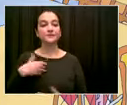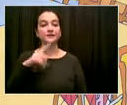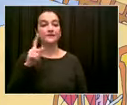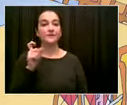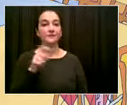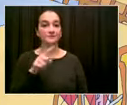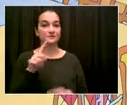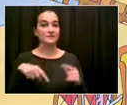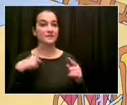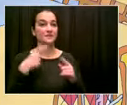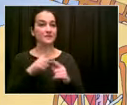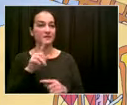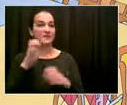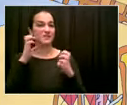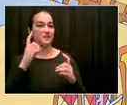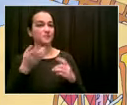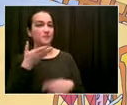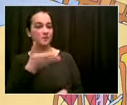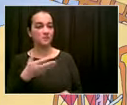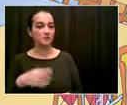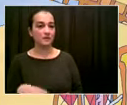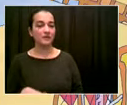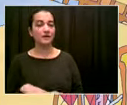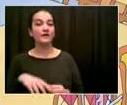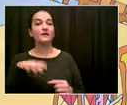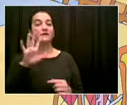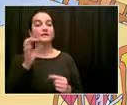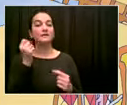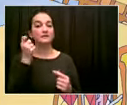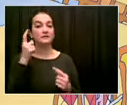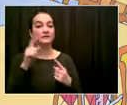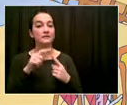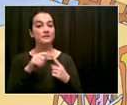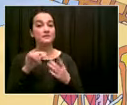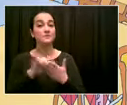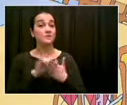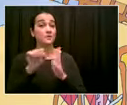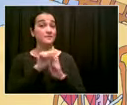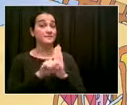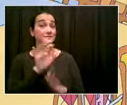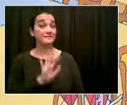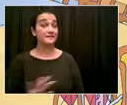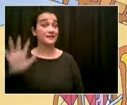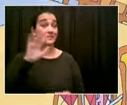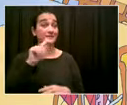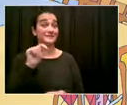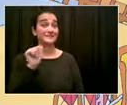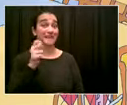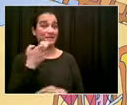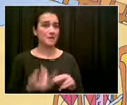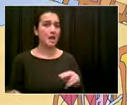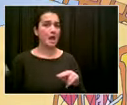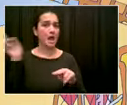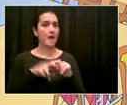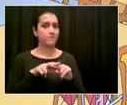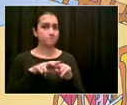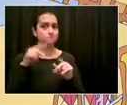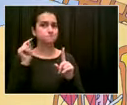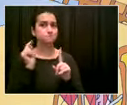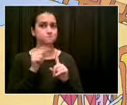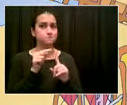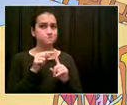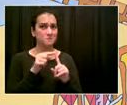to make New York City residents the highest tax people in the country. So can you really raise taxes on people again to pay for this proposal? And,